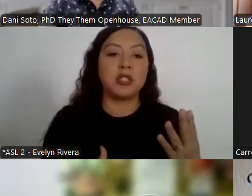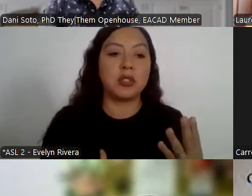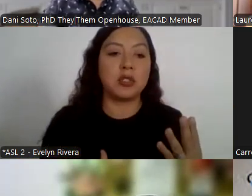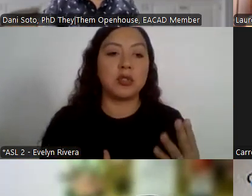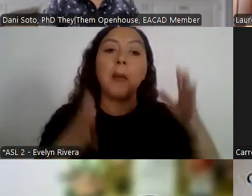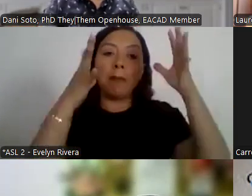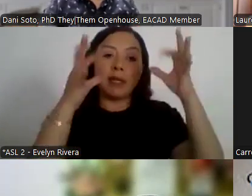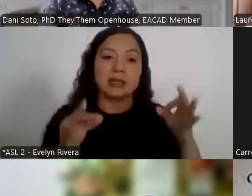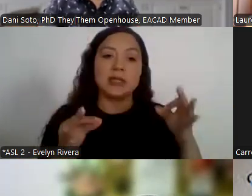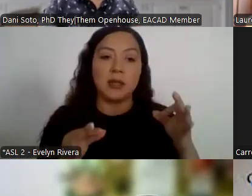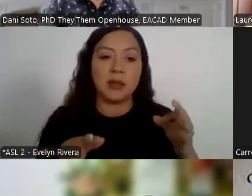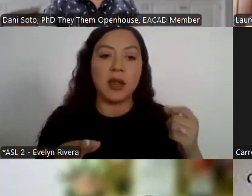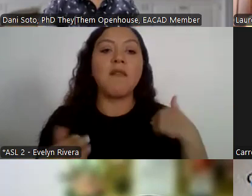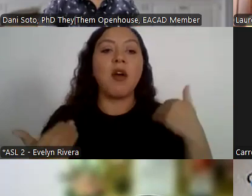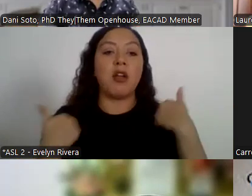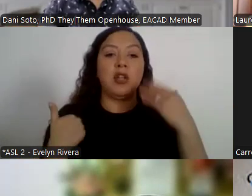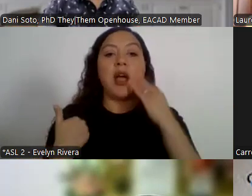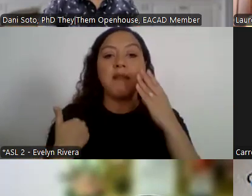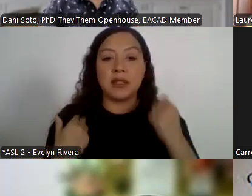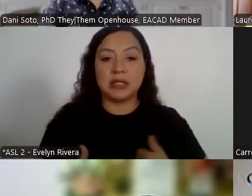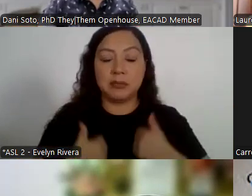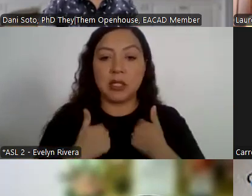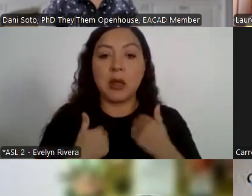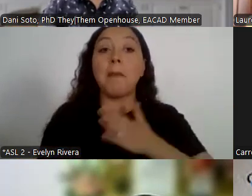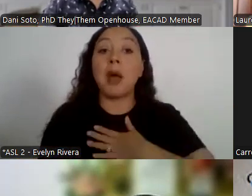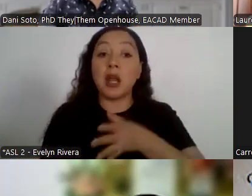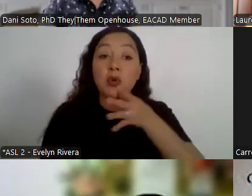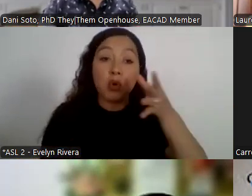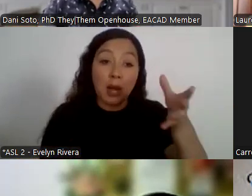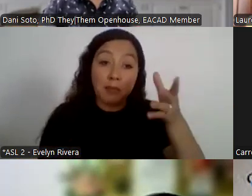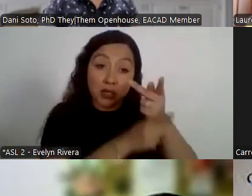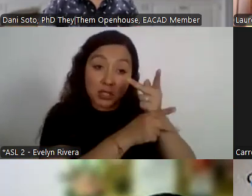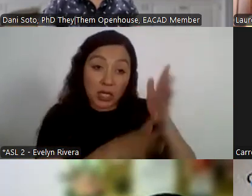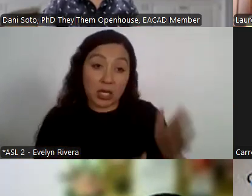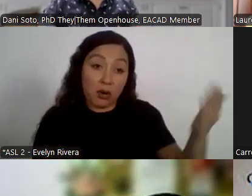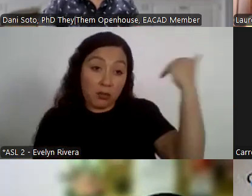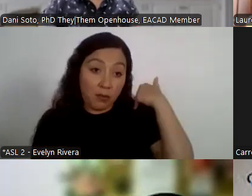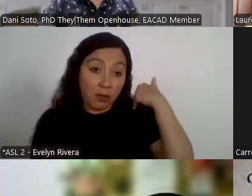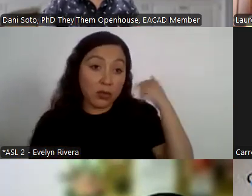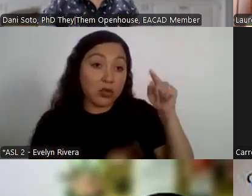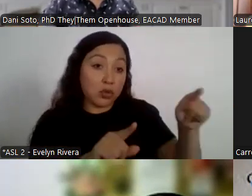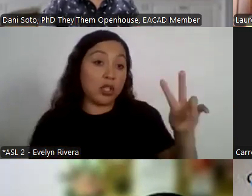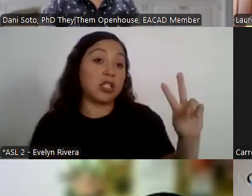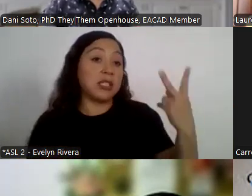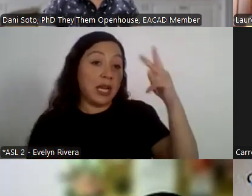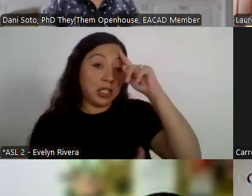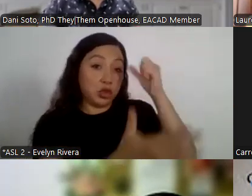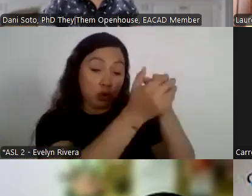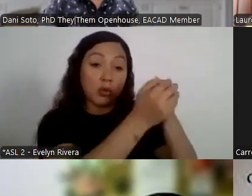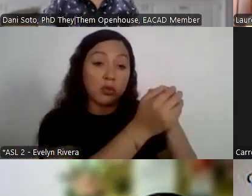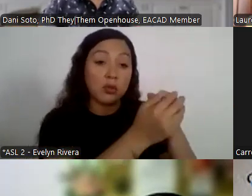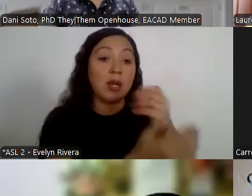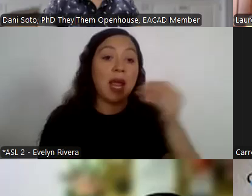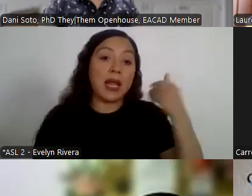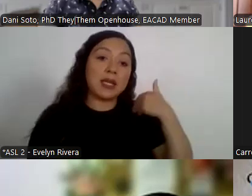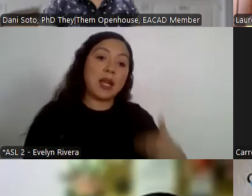lived experience as being one of my grandmother's caretakers after her second stroke, and I